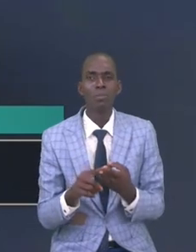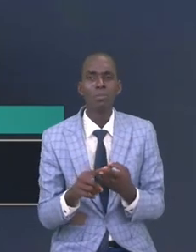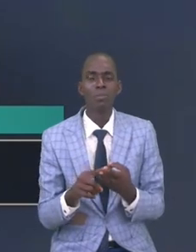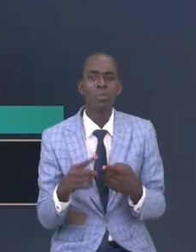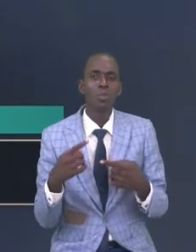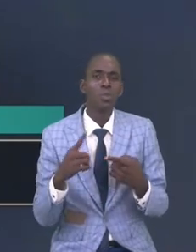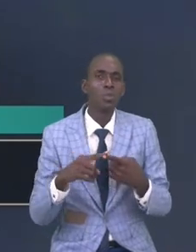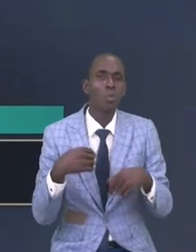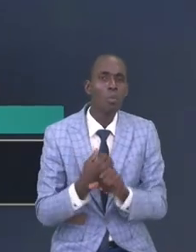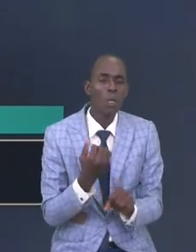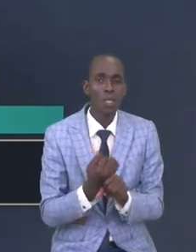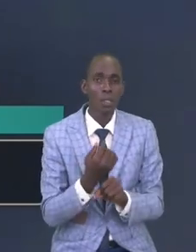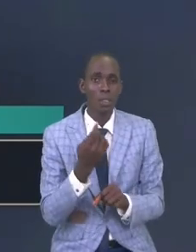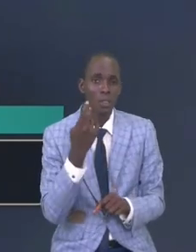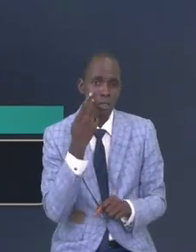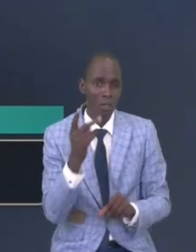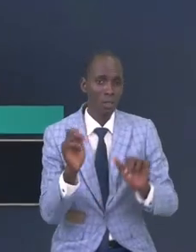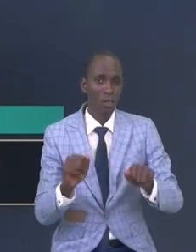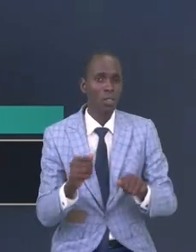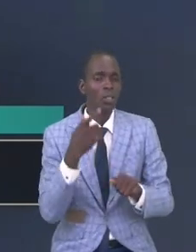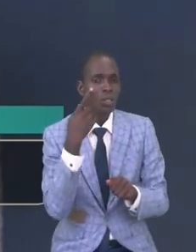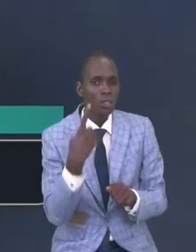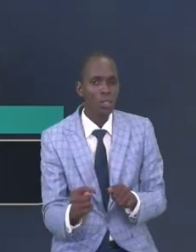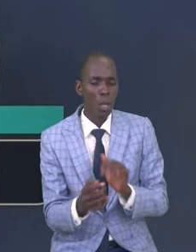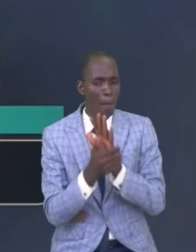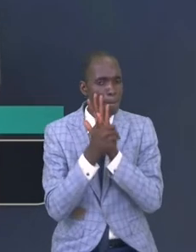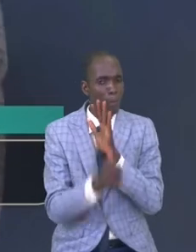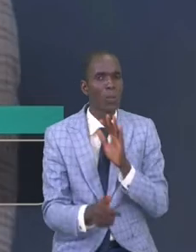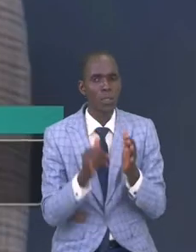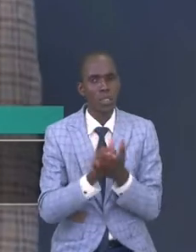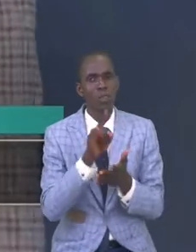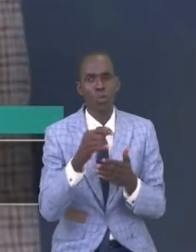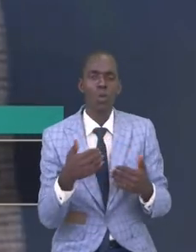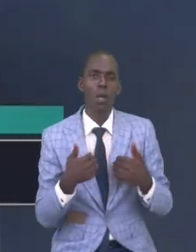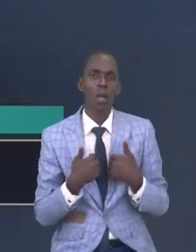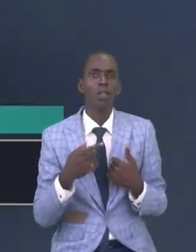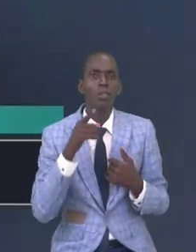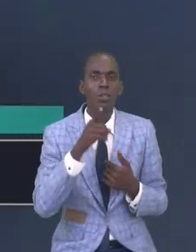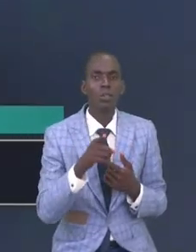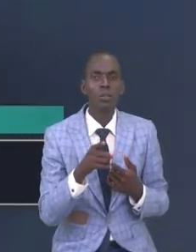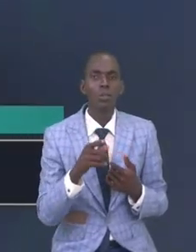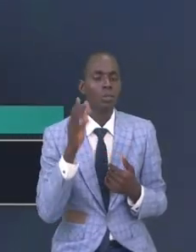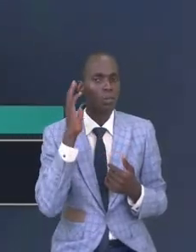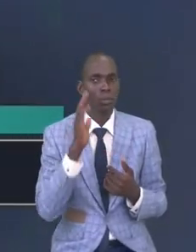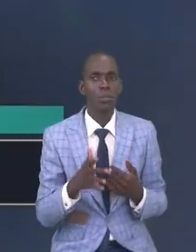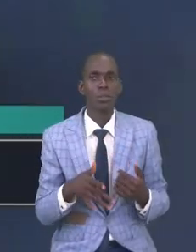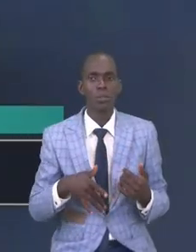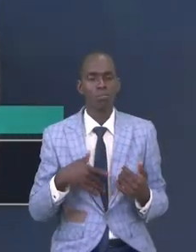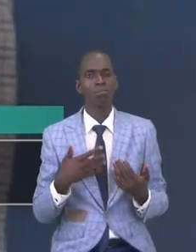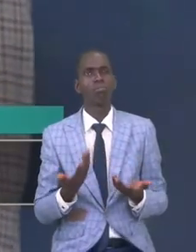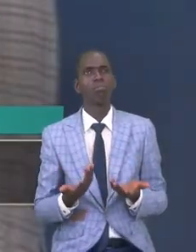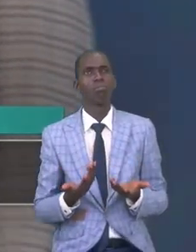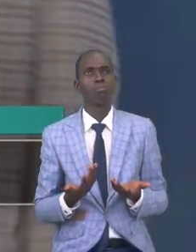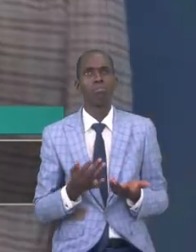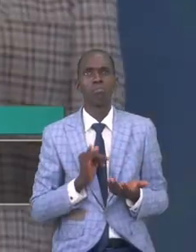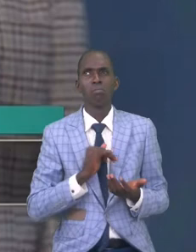make visible the potential you have, you'll have to confess, I've not done anything